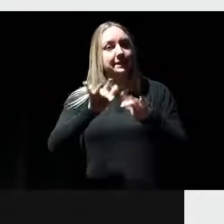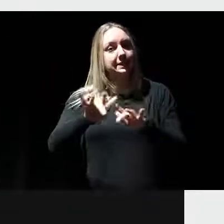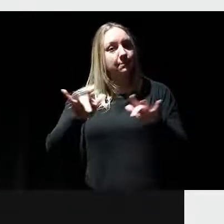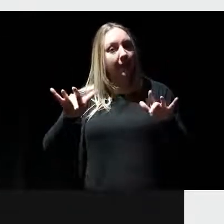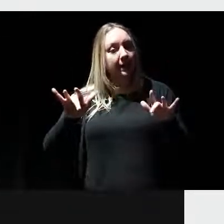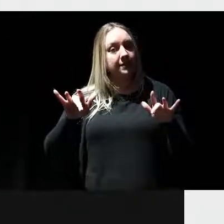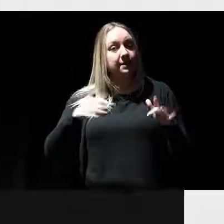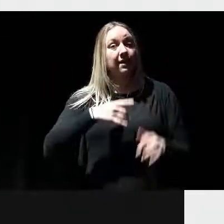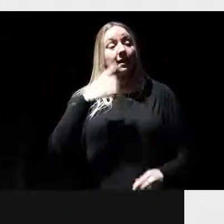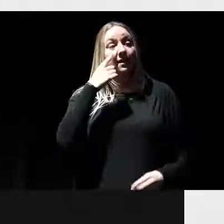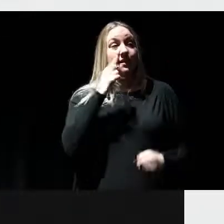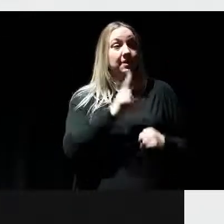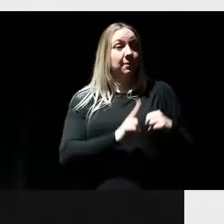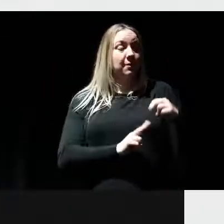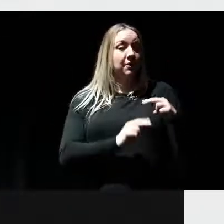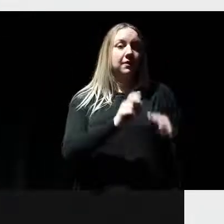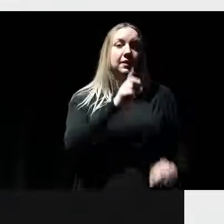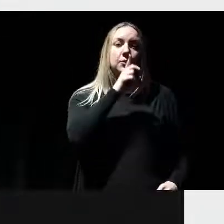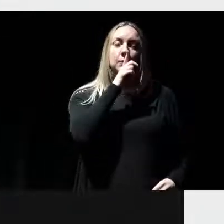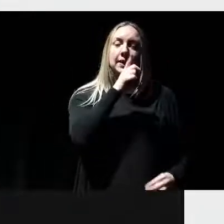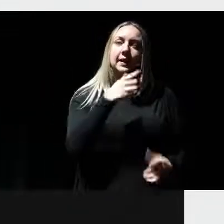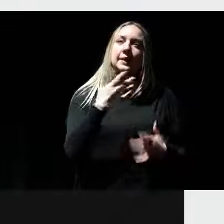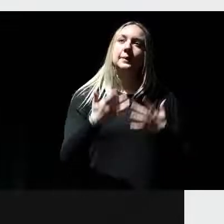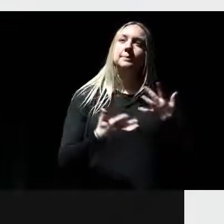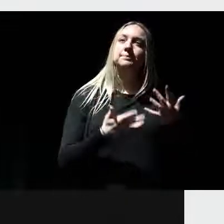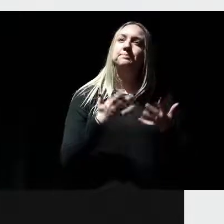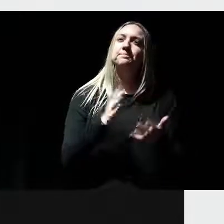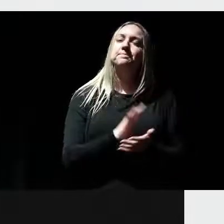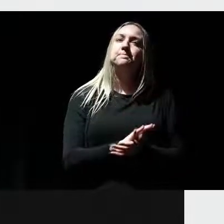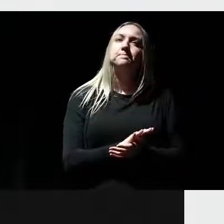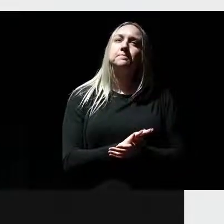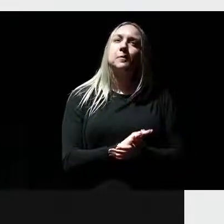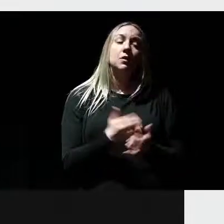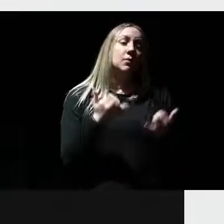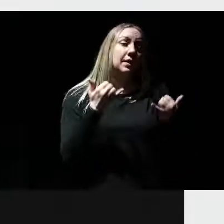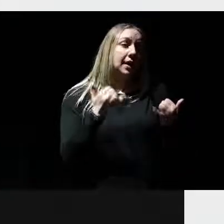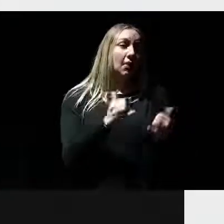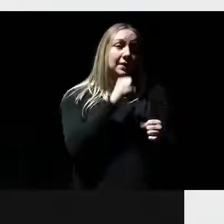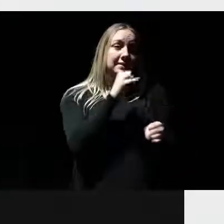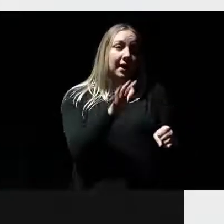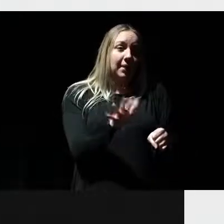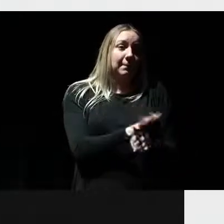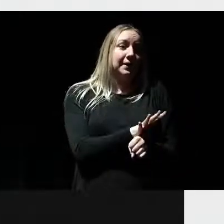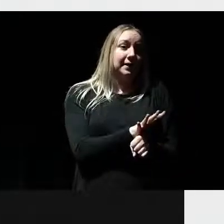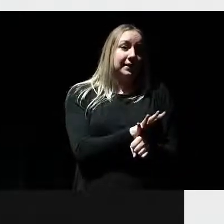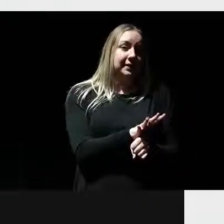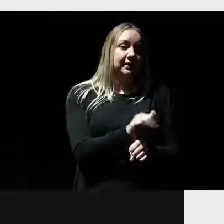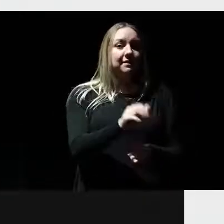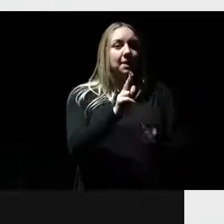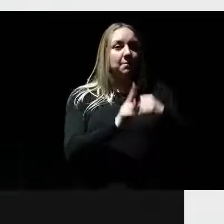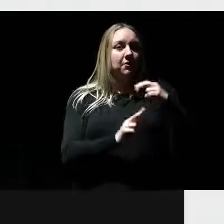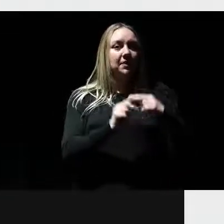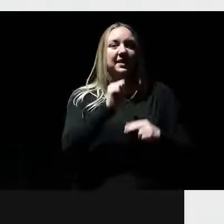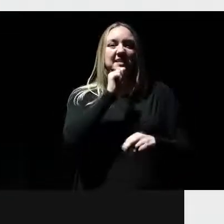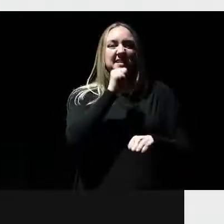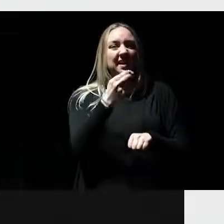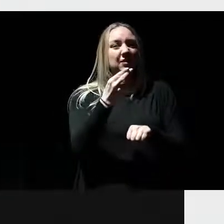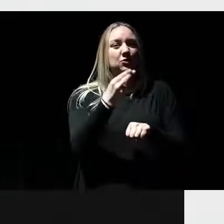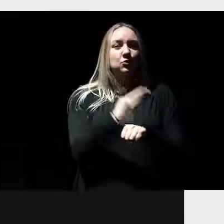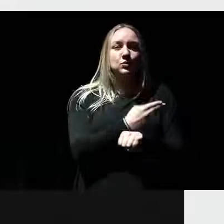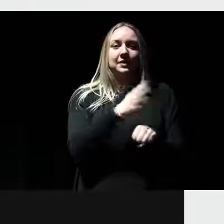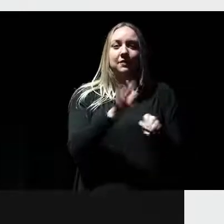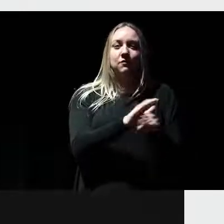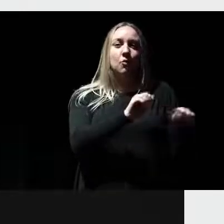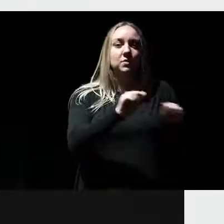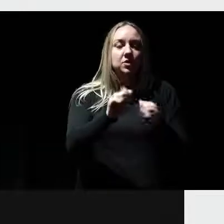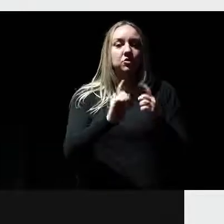think the building is, in a sense, really not complete right now. It's not operating at its fullest potential